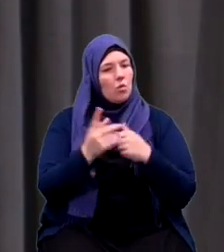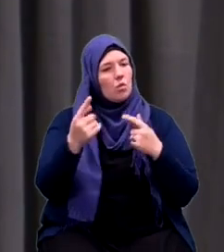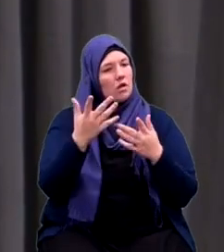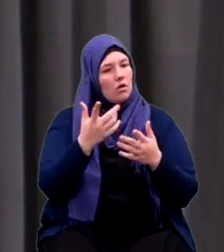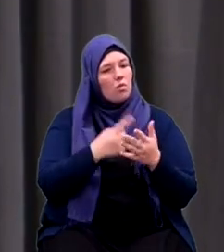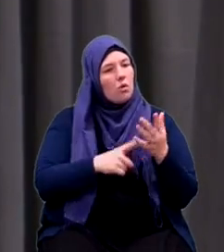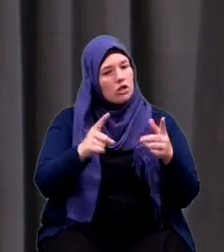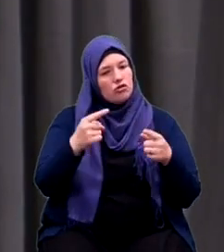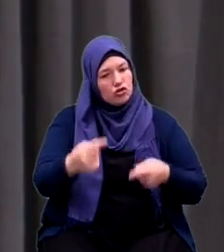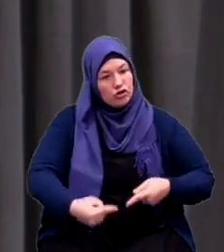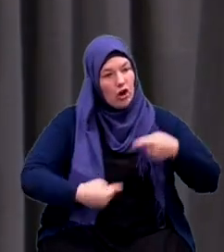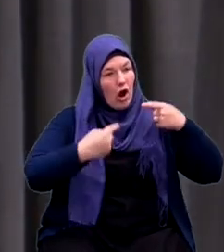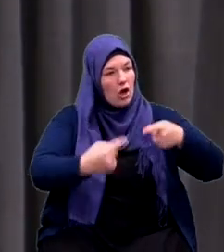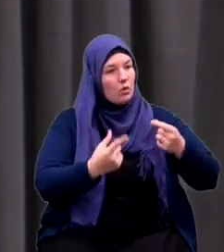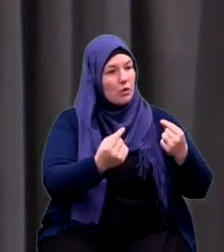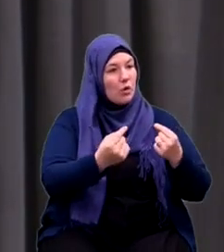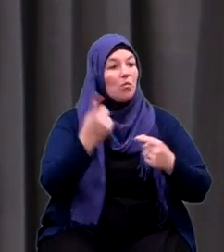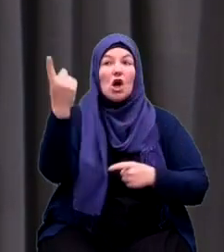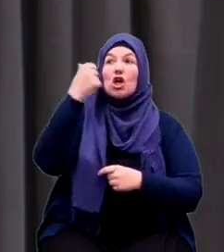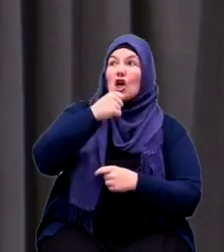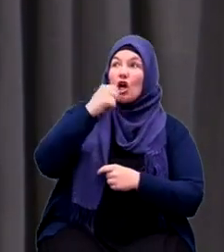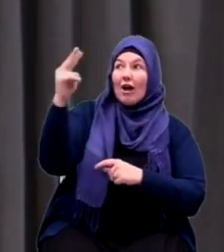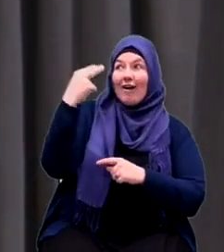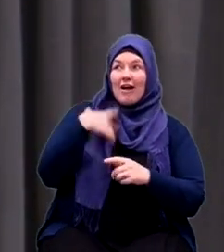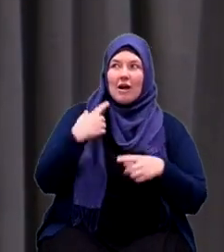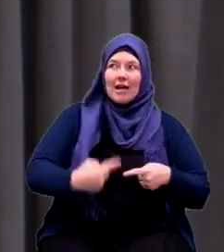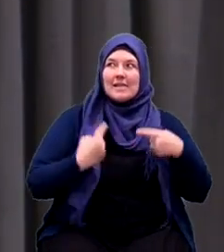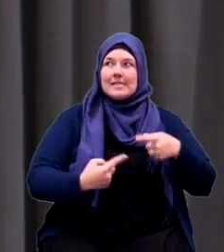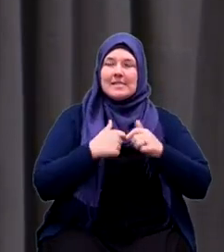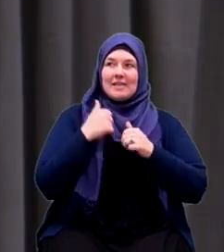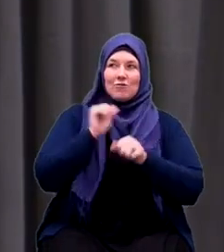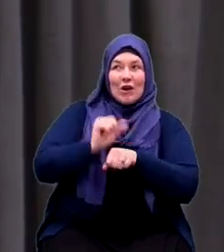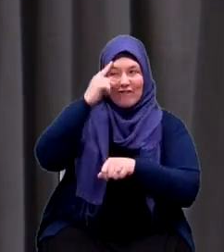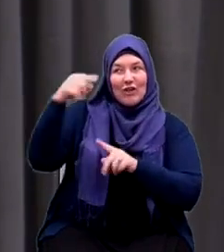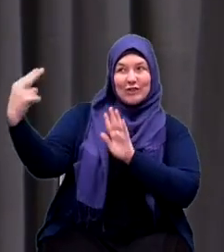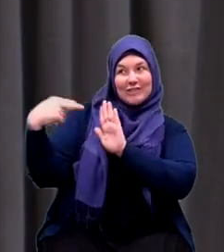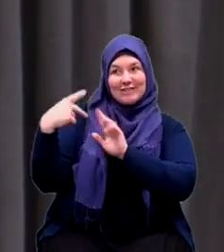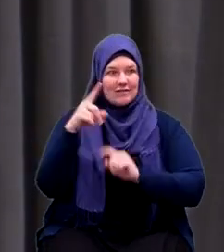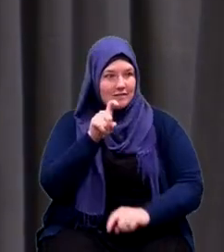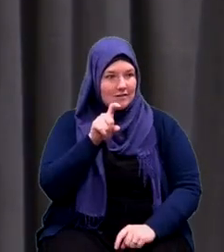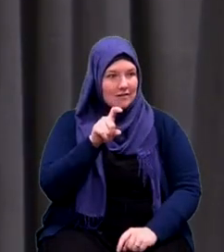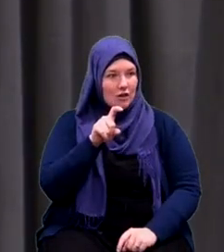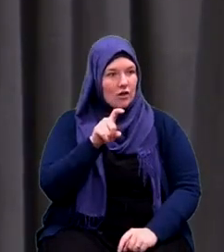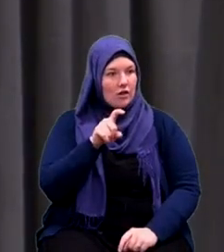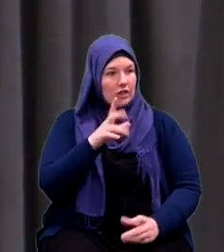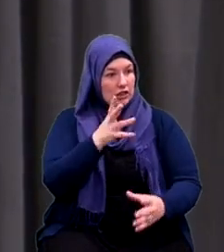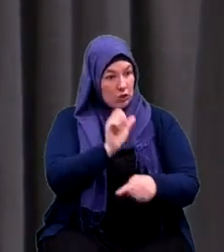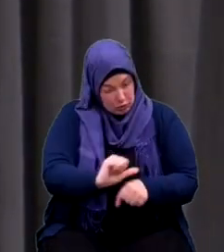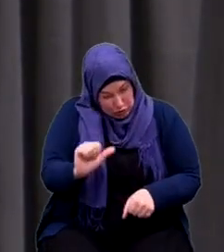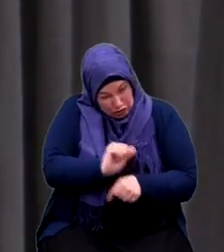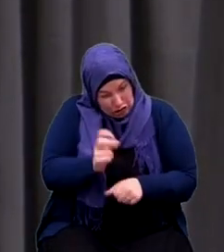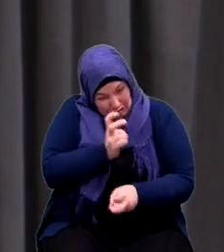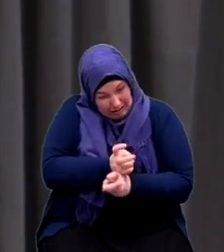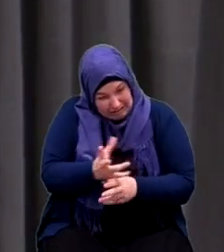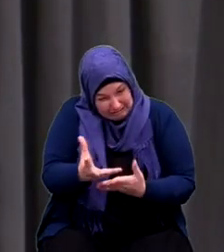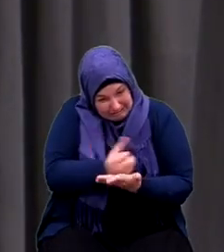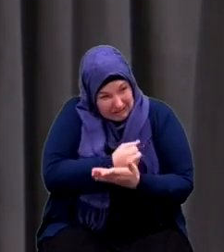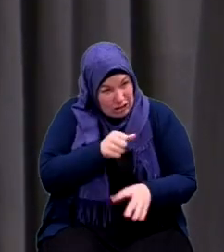To show one girl that you love her, or one boy that you love him? To get a degree that's